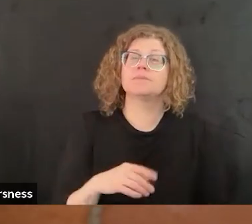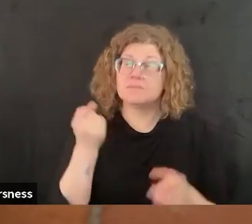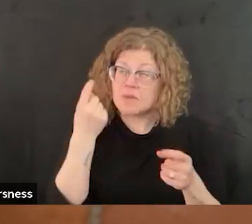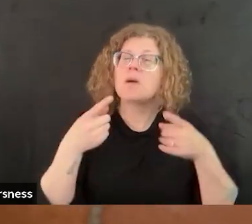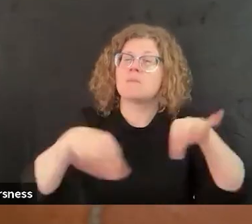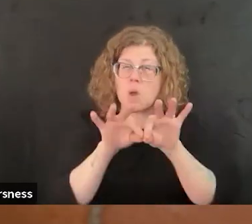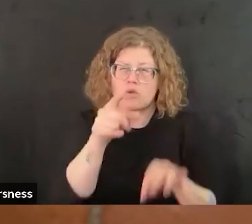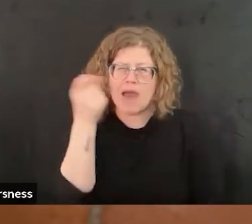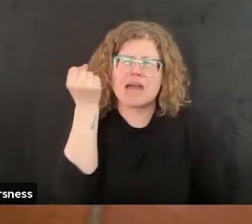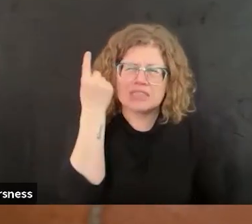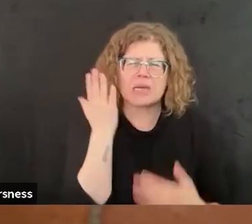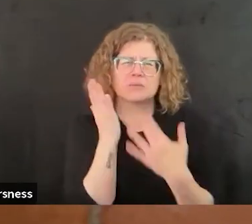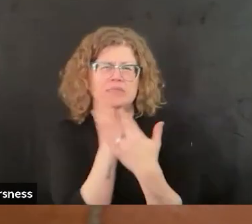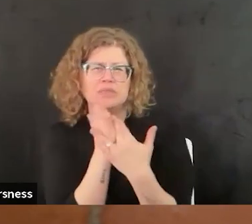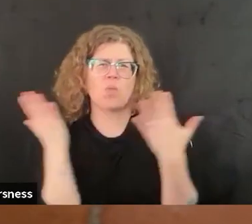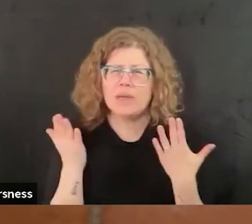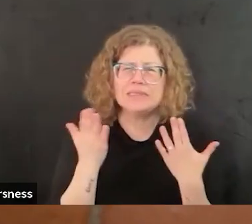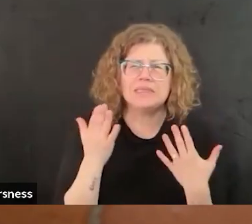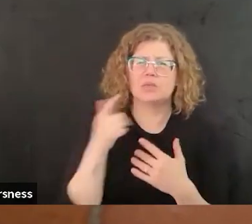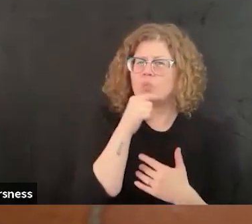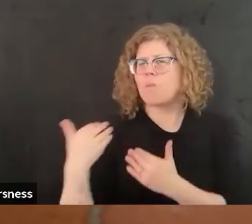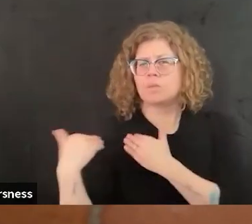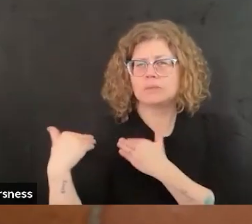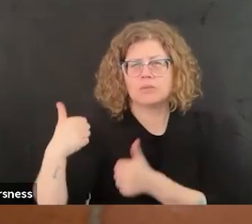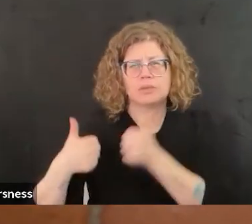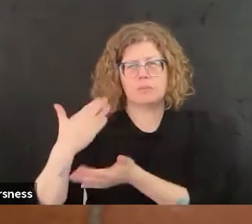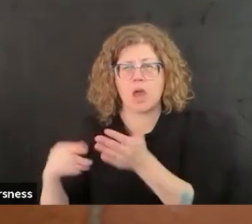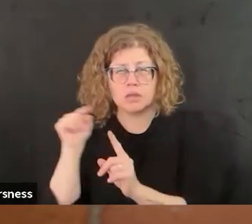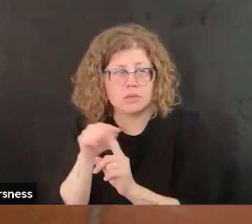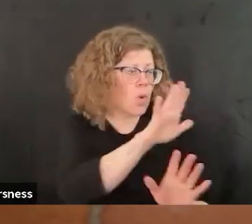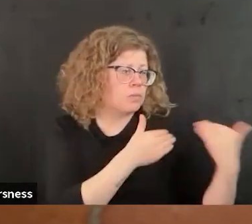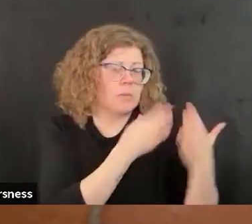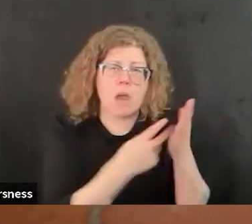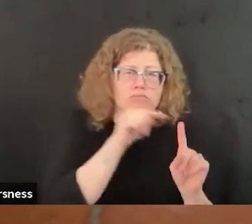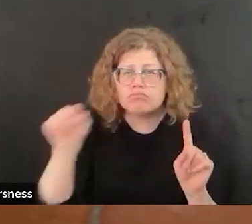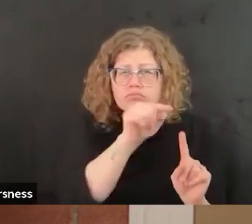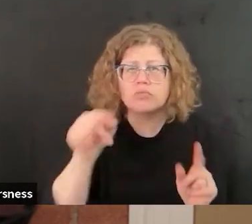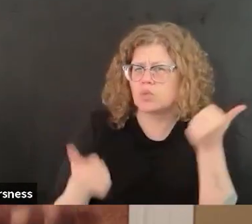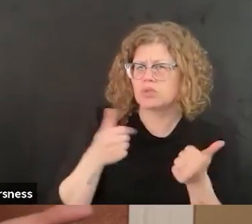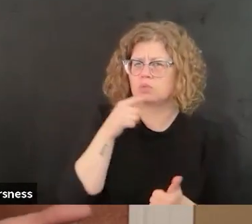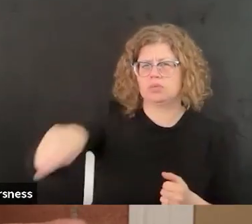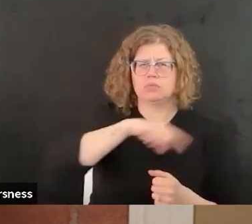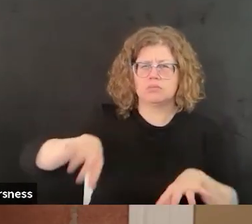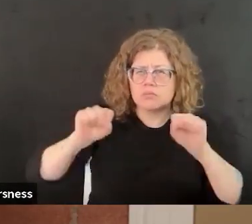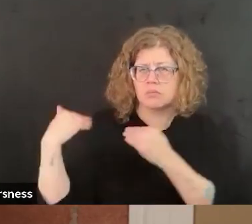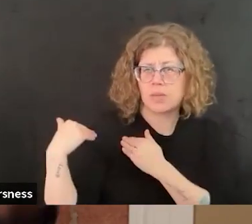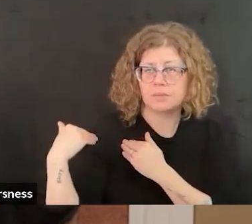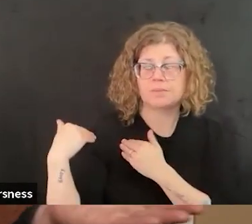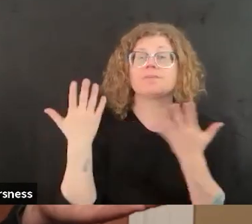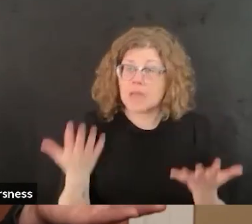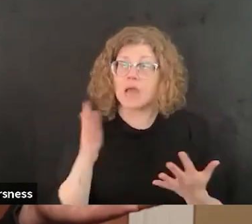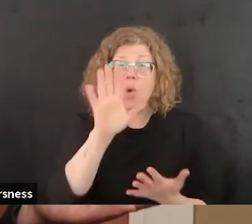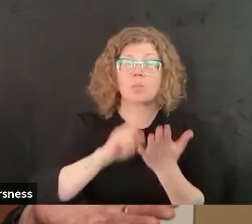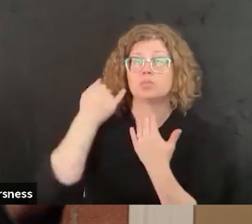need to make sure that you understand the difference between who's delivering what aspect of those budgets. There are also some things that might be